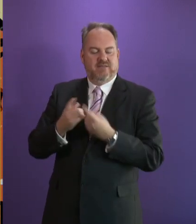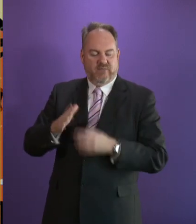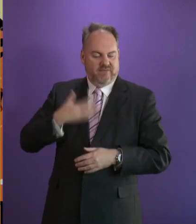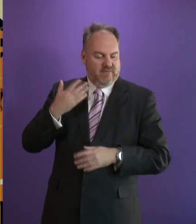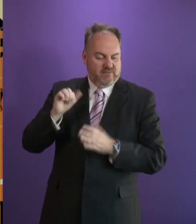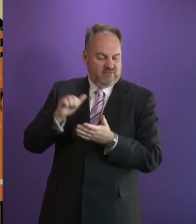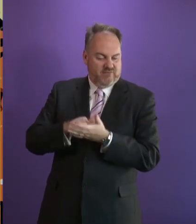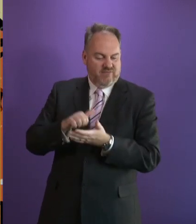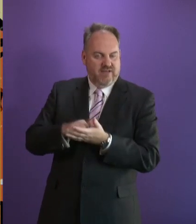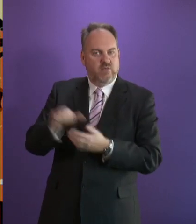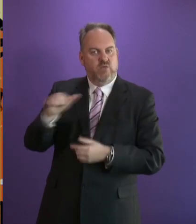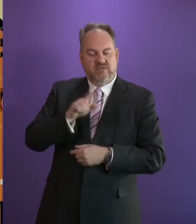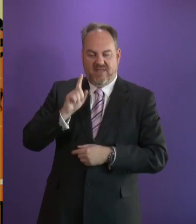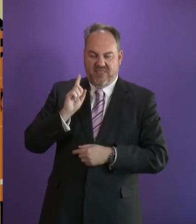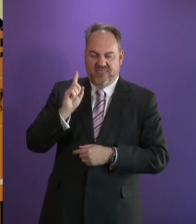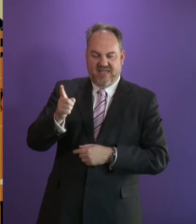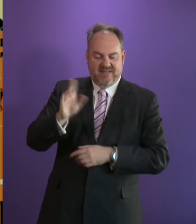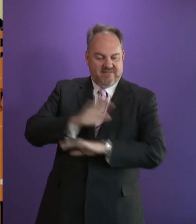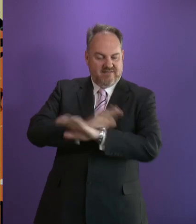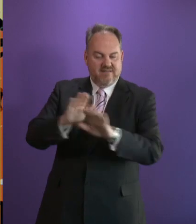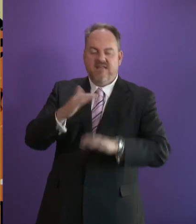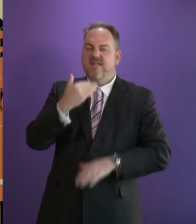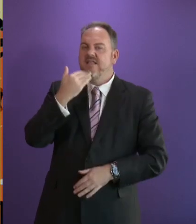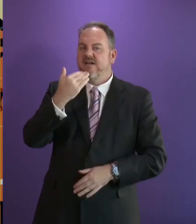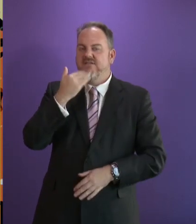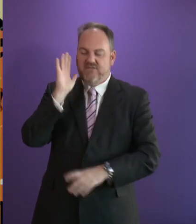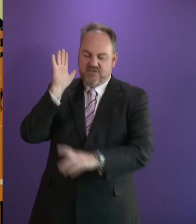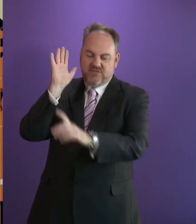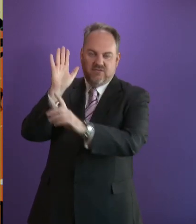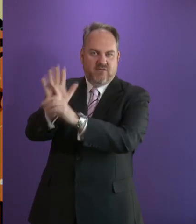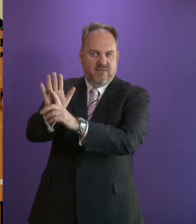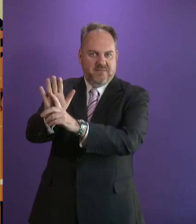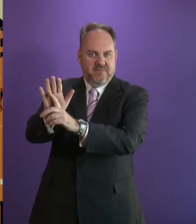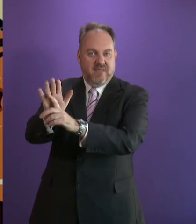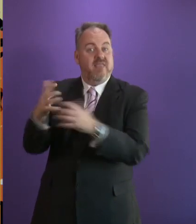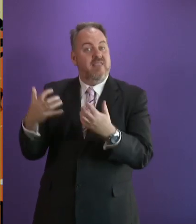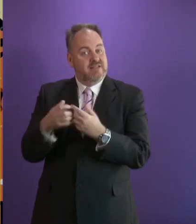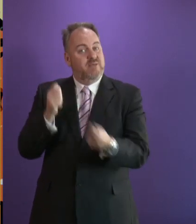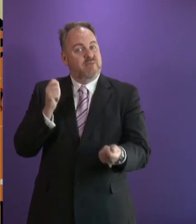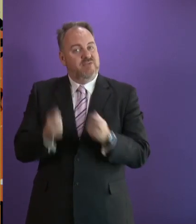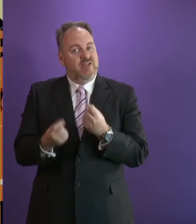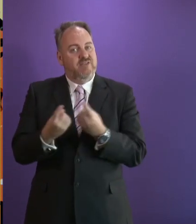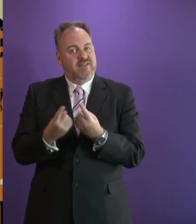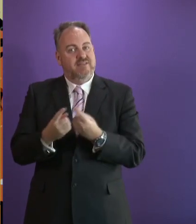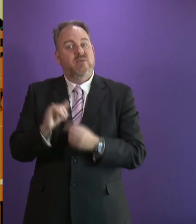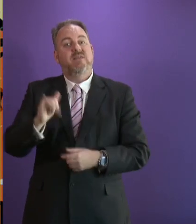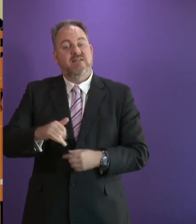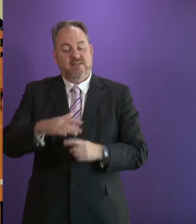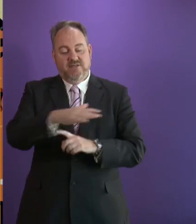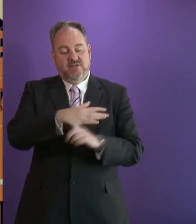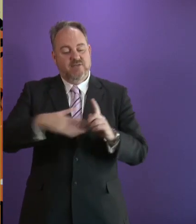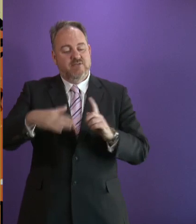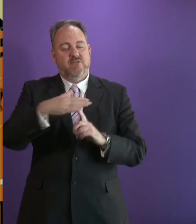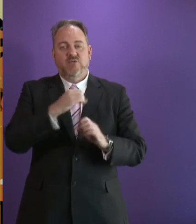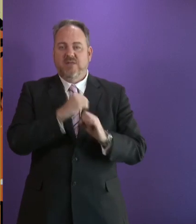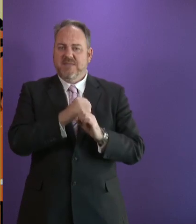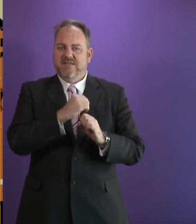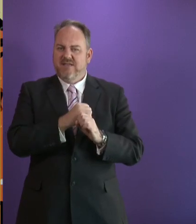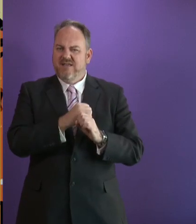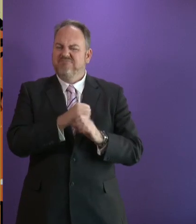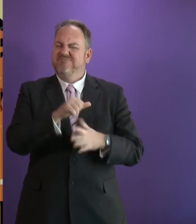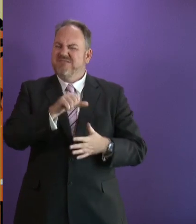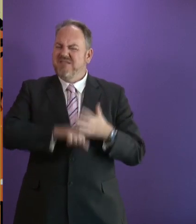it out and say that's an end to it. That's a way to make a difference. The social media, yes, it can be very tough.